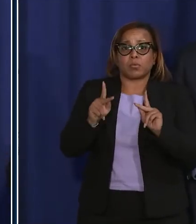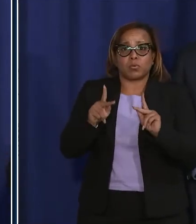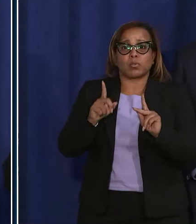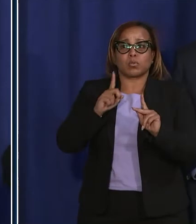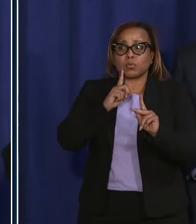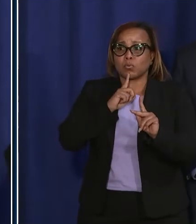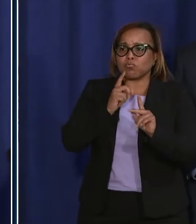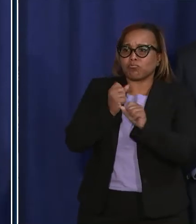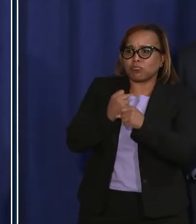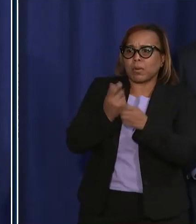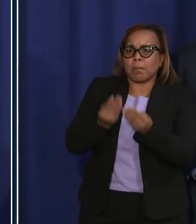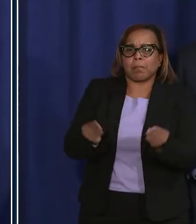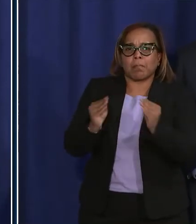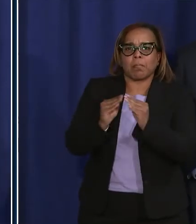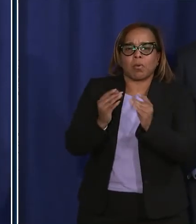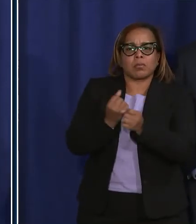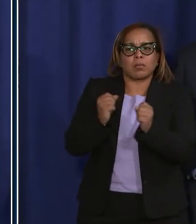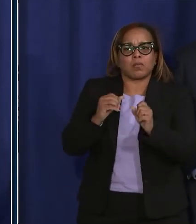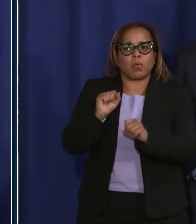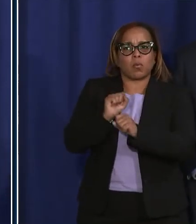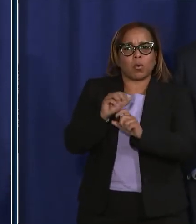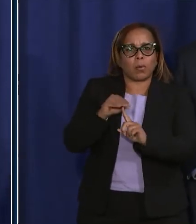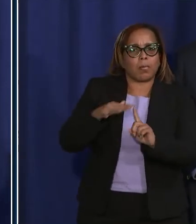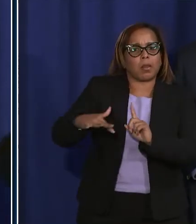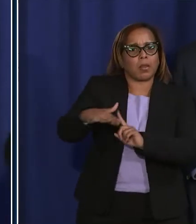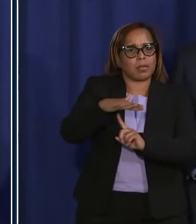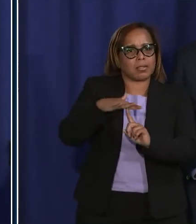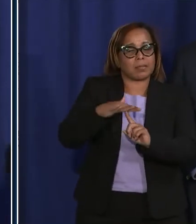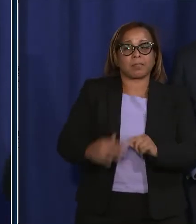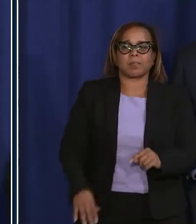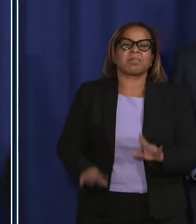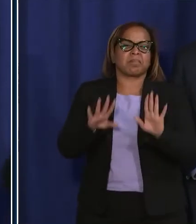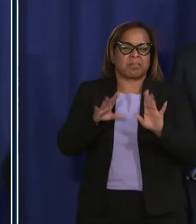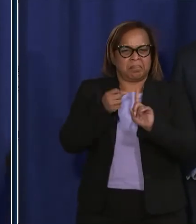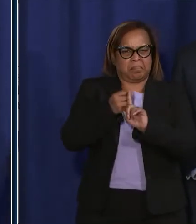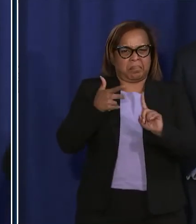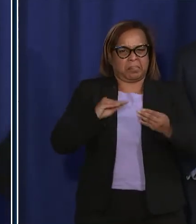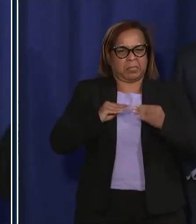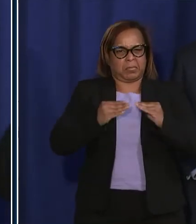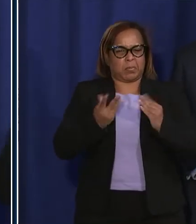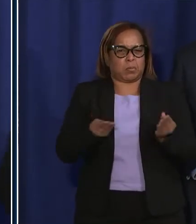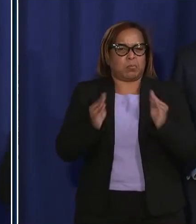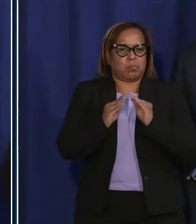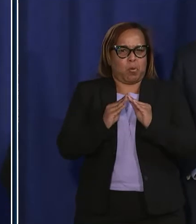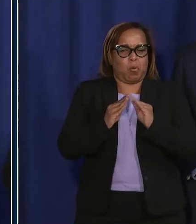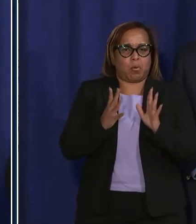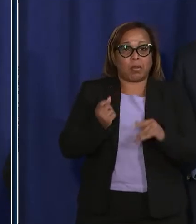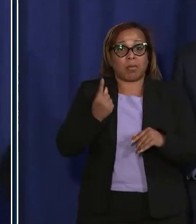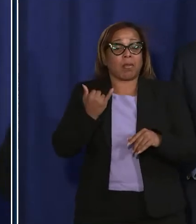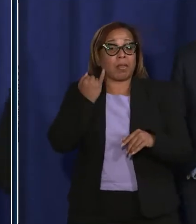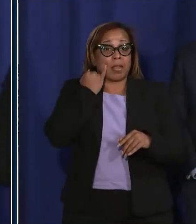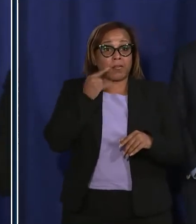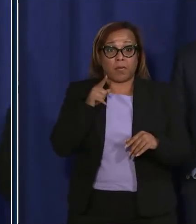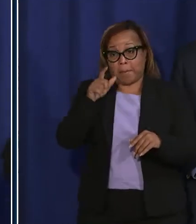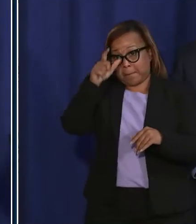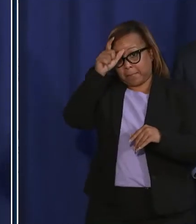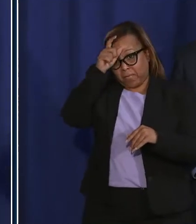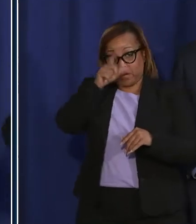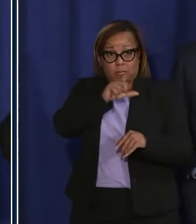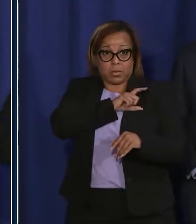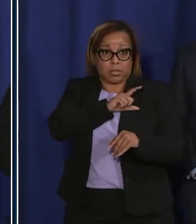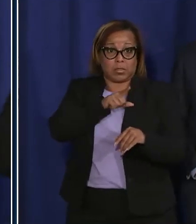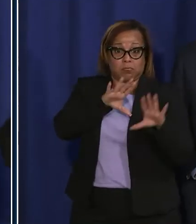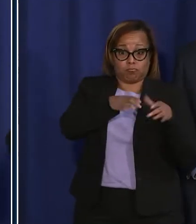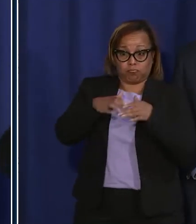to create a safe workplace. And let me contextualize these numbers a little bit more. If you take out police and fire